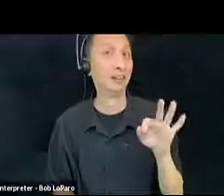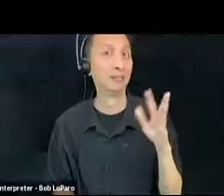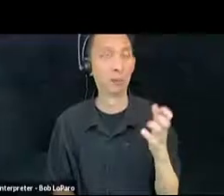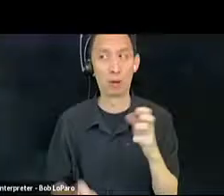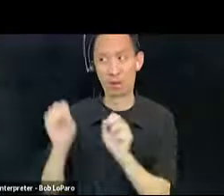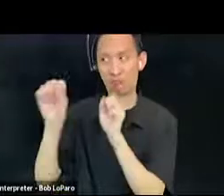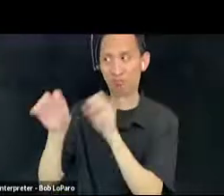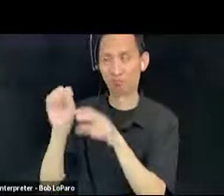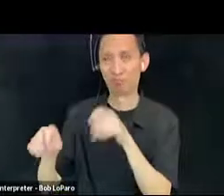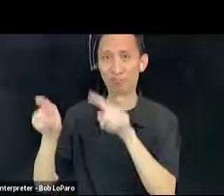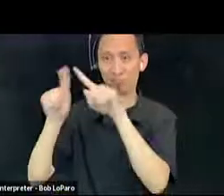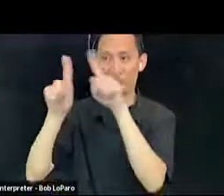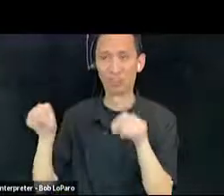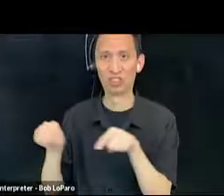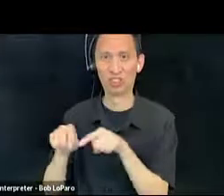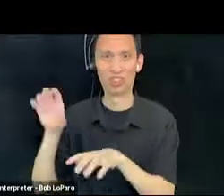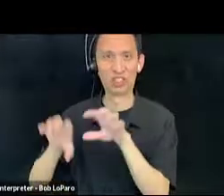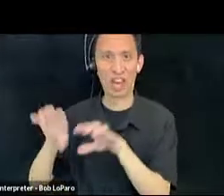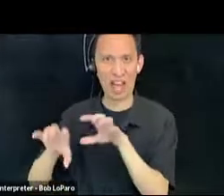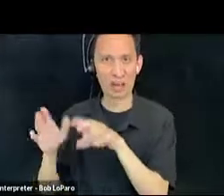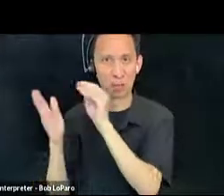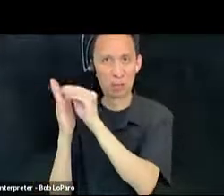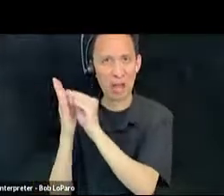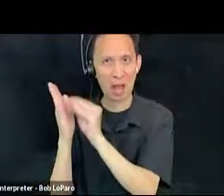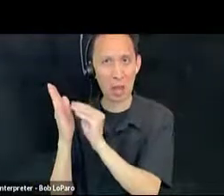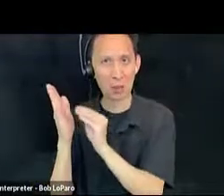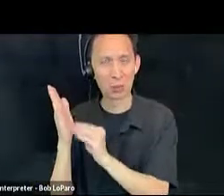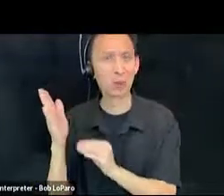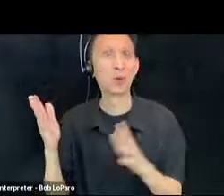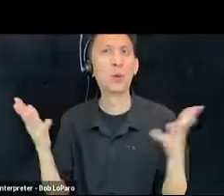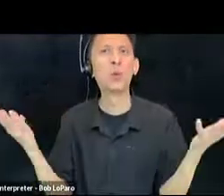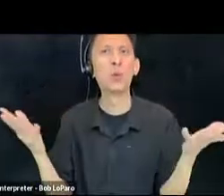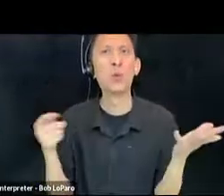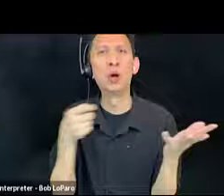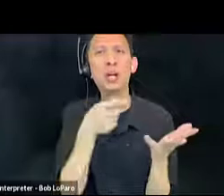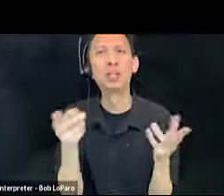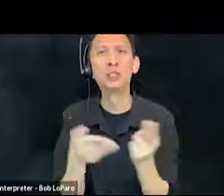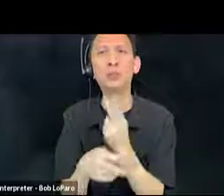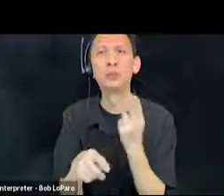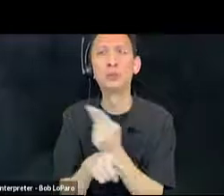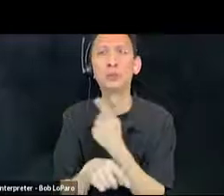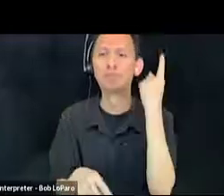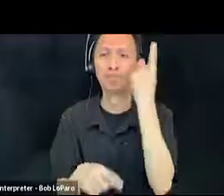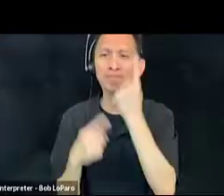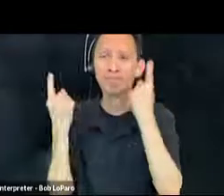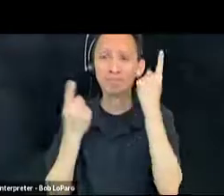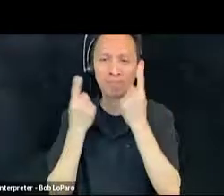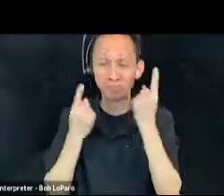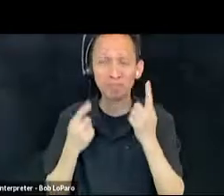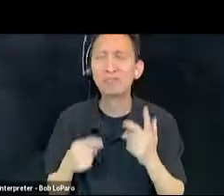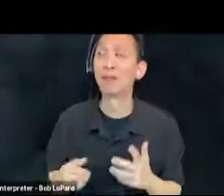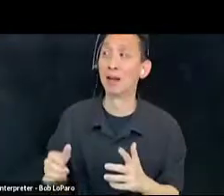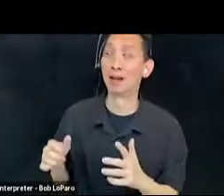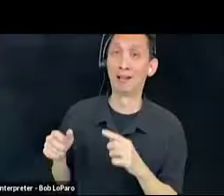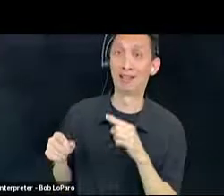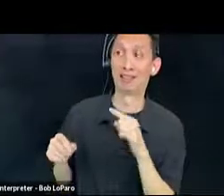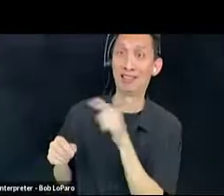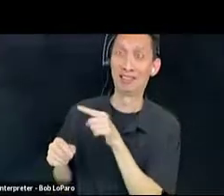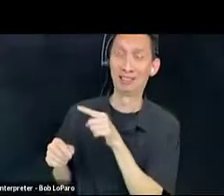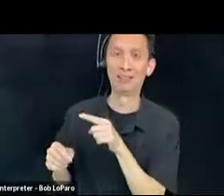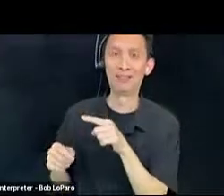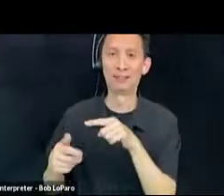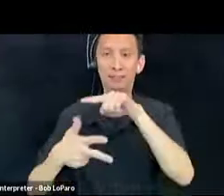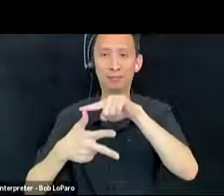pod and Robert and or Dana or Marilyn want to throw the answers at me. These are different ways to represent a bus.